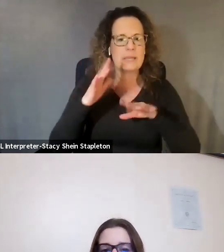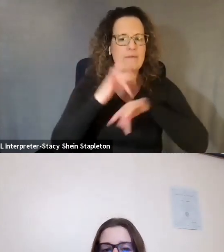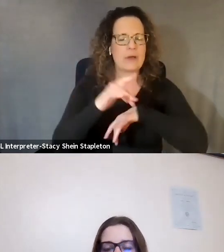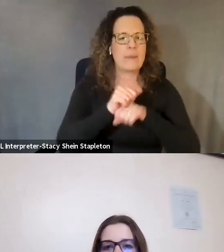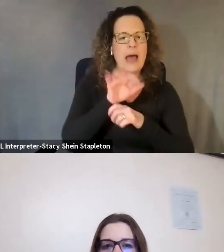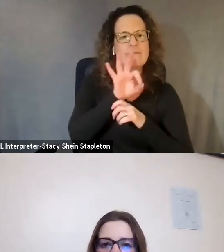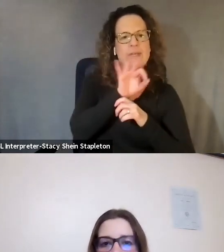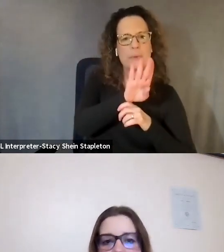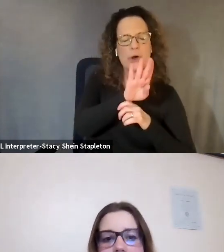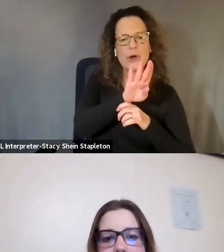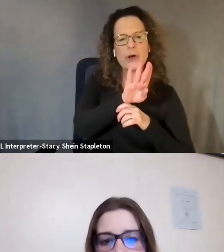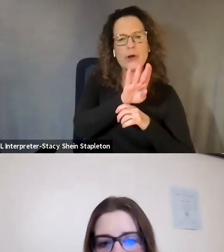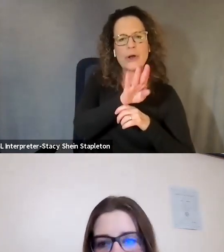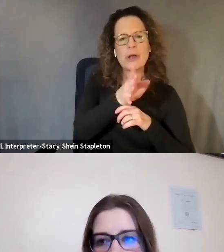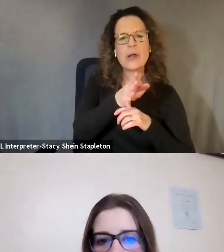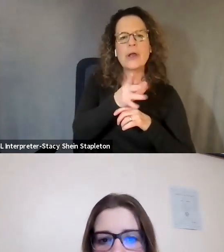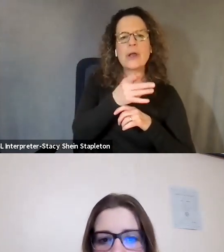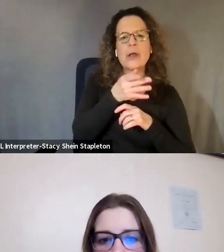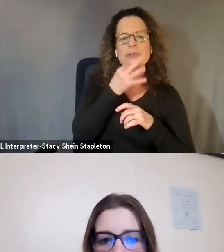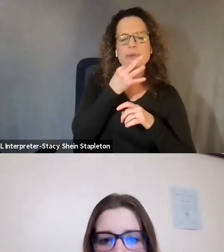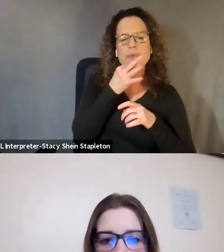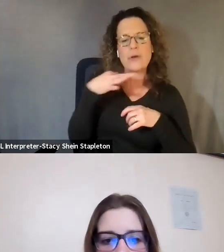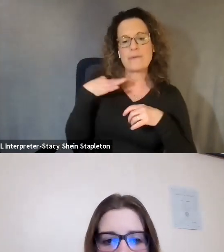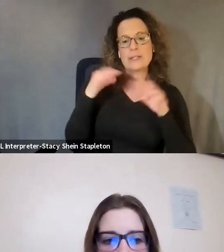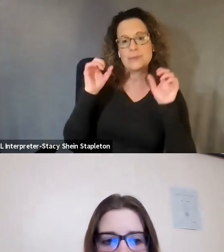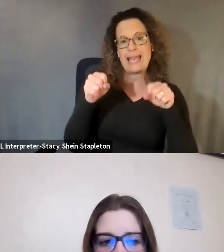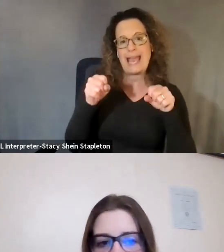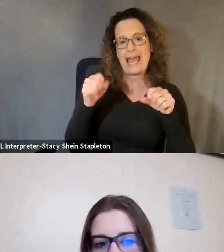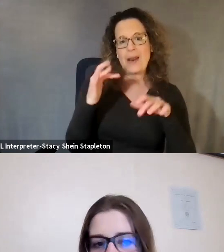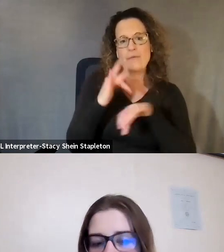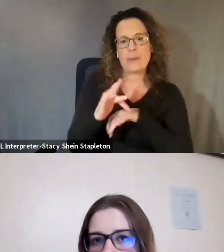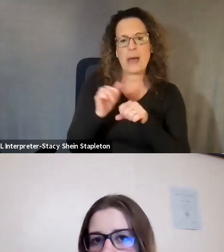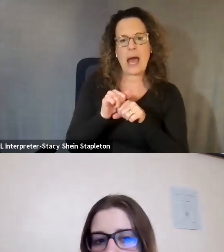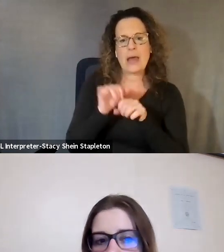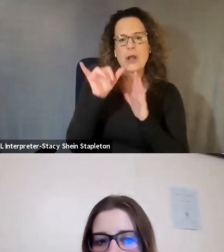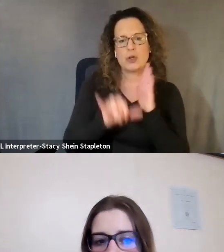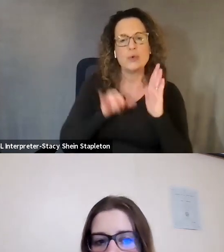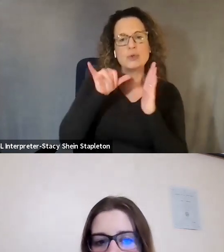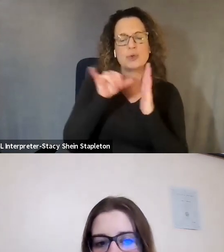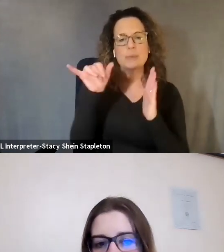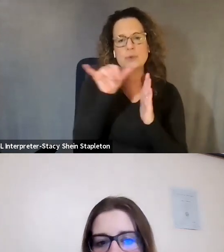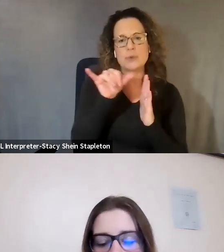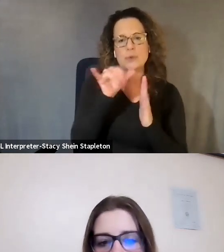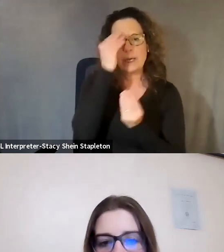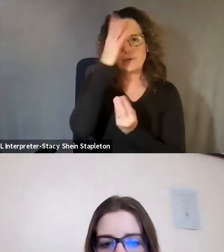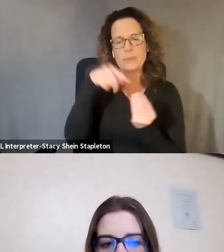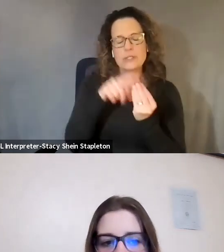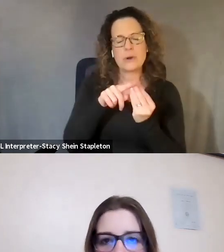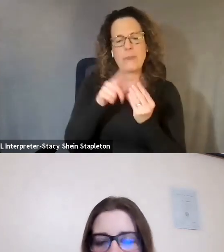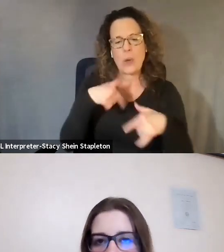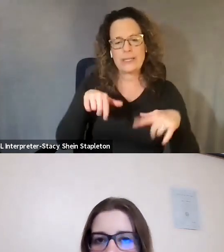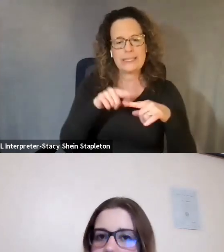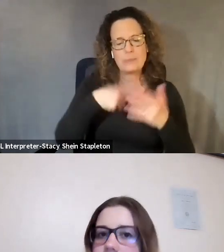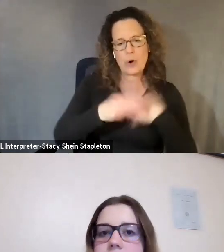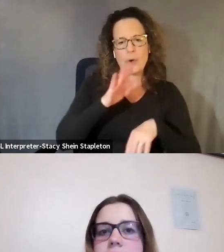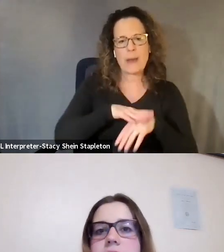Facebook. And as soon as our volunteers are able, they will be available on our YouTube channel. And more information on our league and all of our programs can